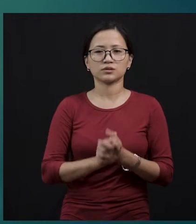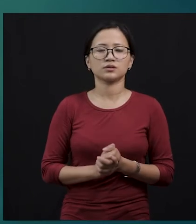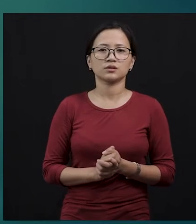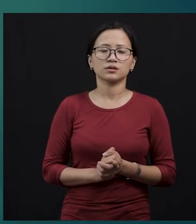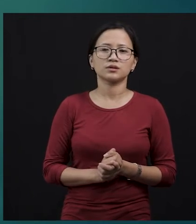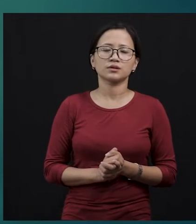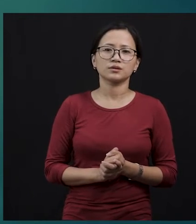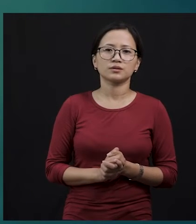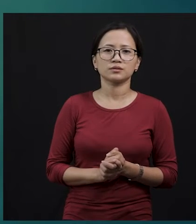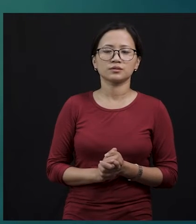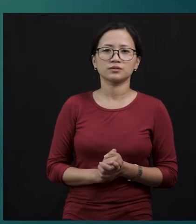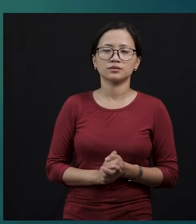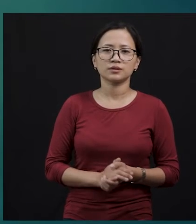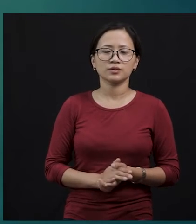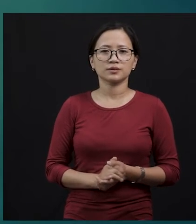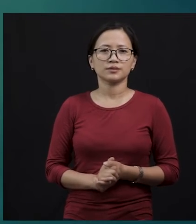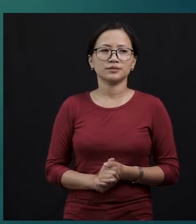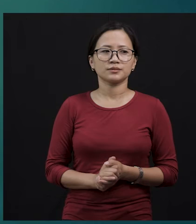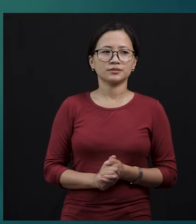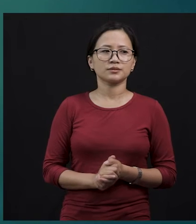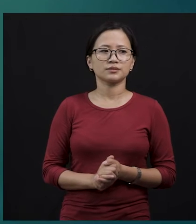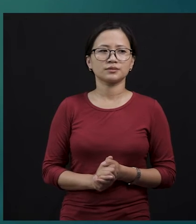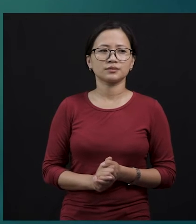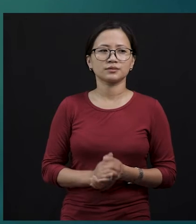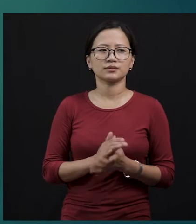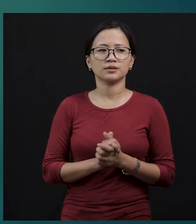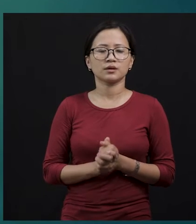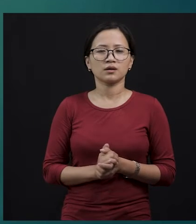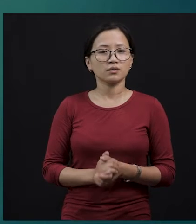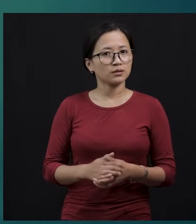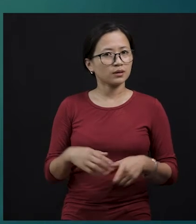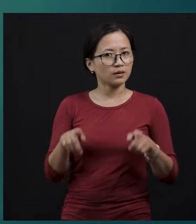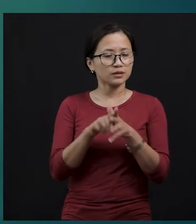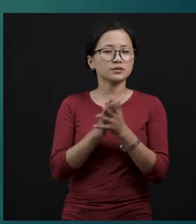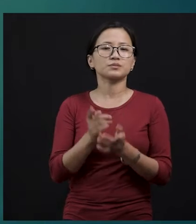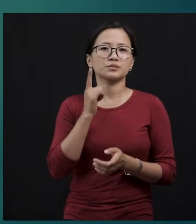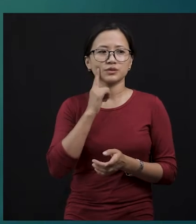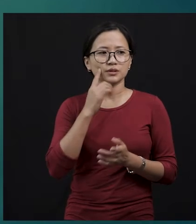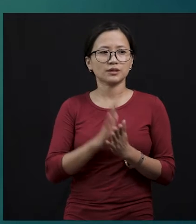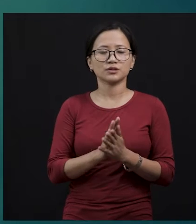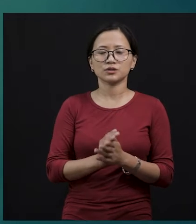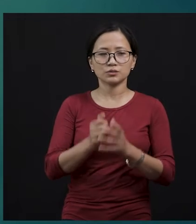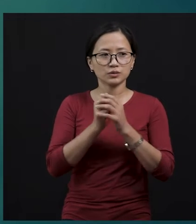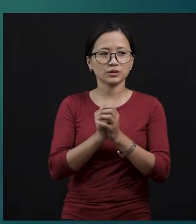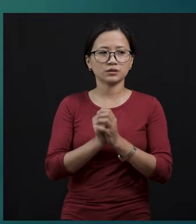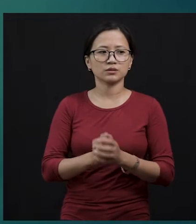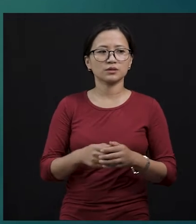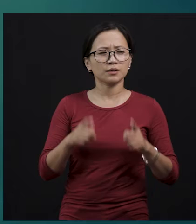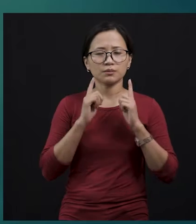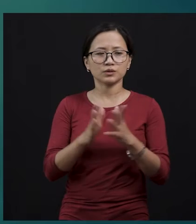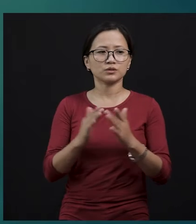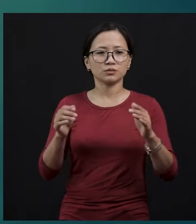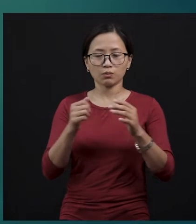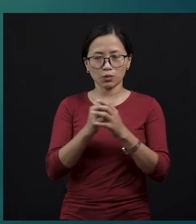of man-made things. Let's read this verse once more. As pretty as you please, but the bow that